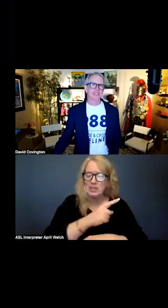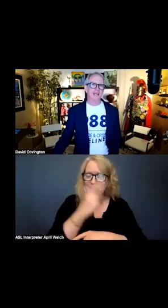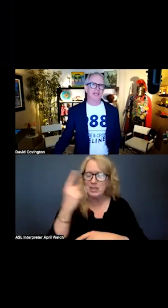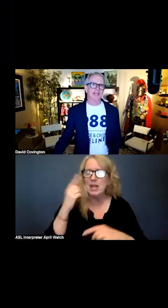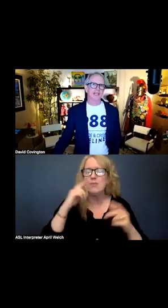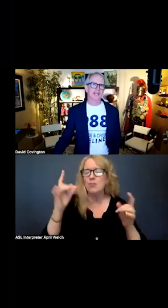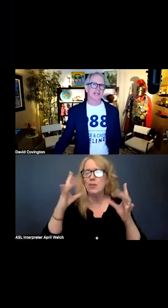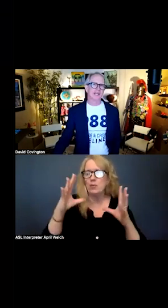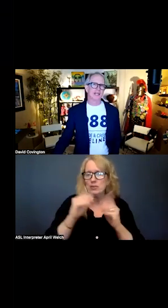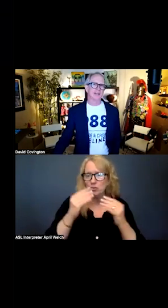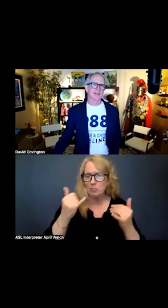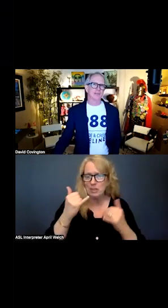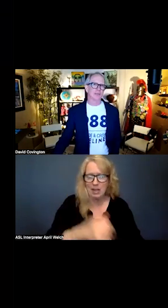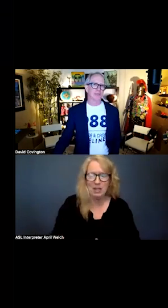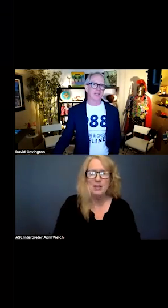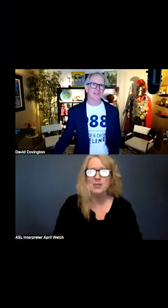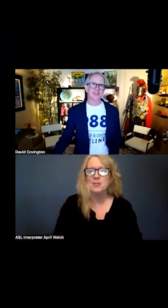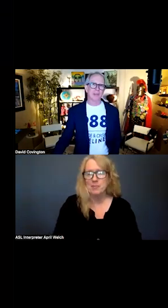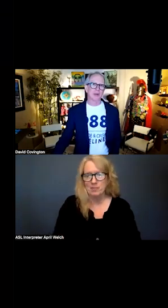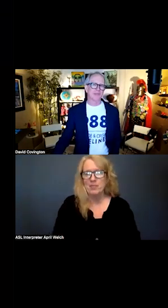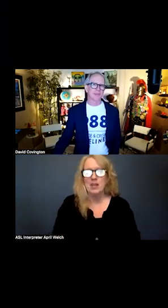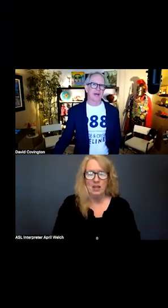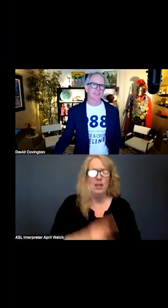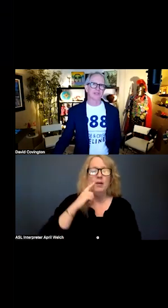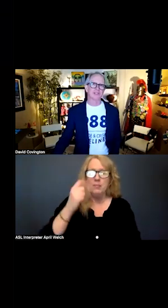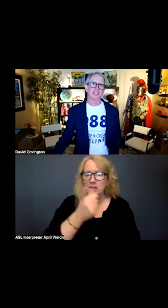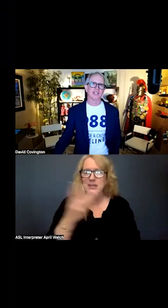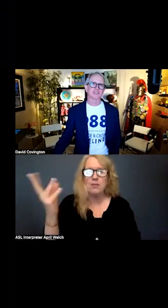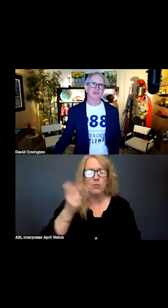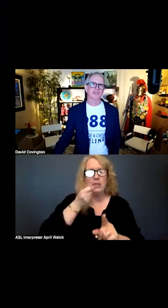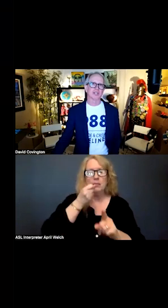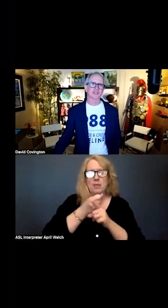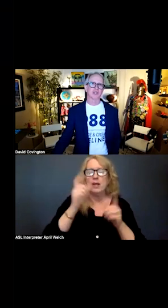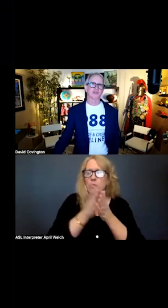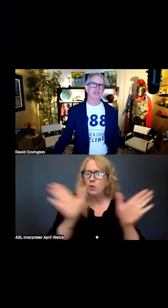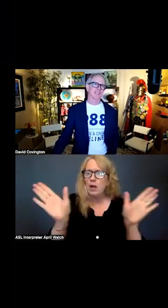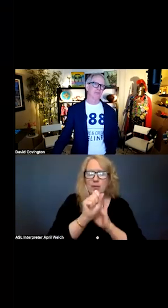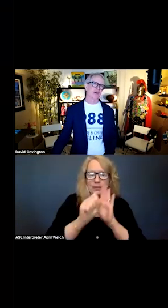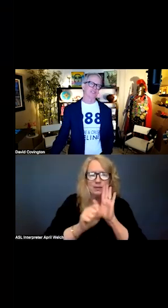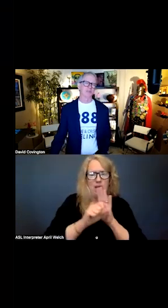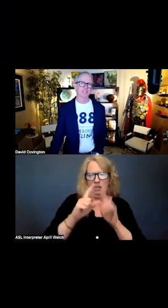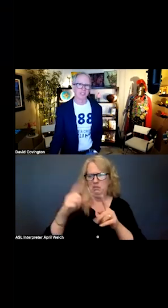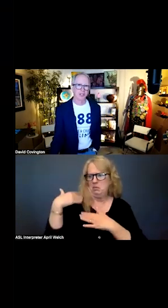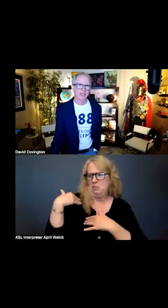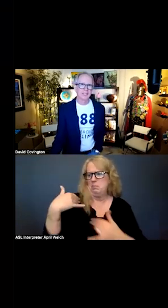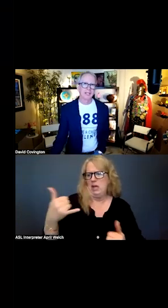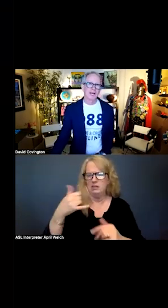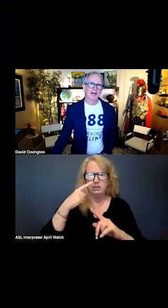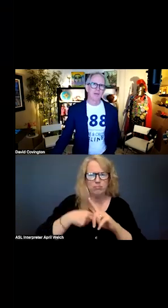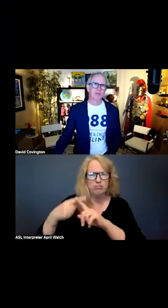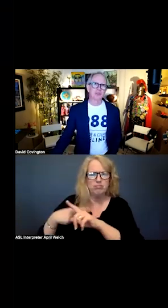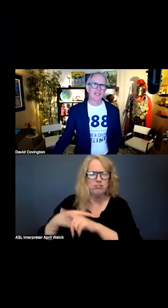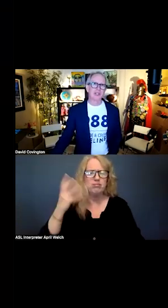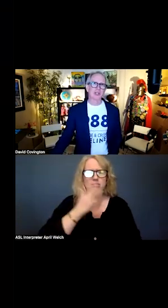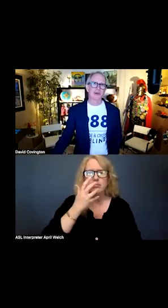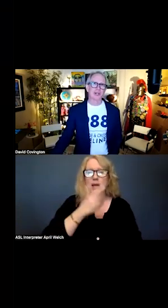Jam today. There have been a number of impacts for states around the country over the last months in particular, but